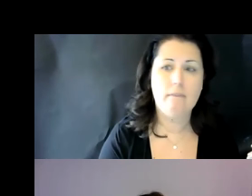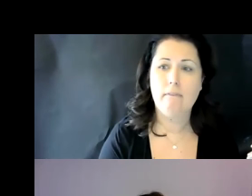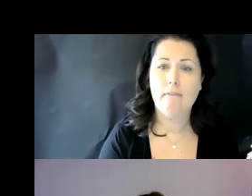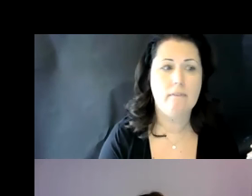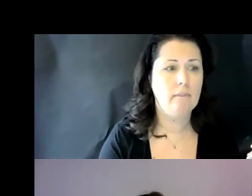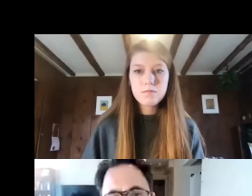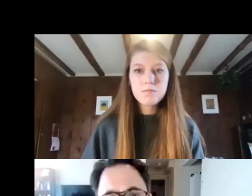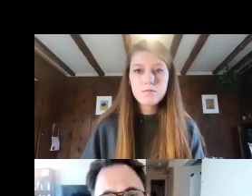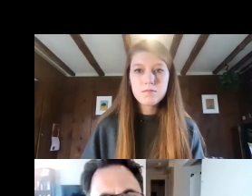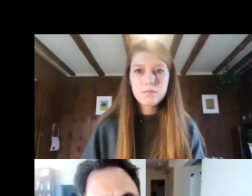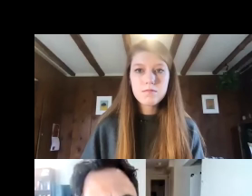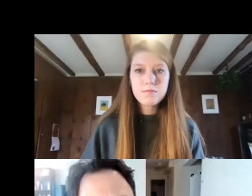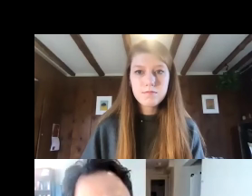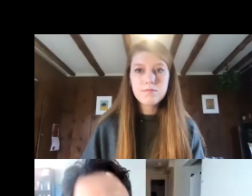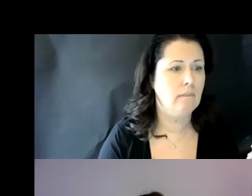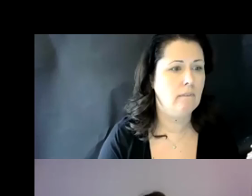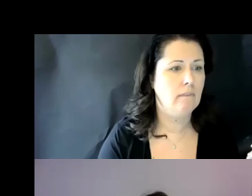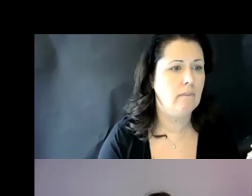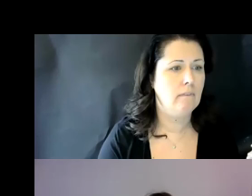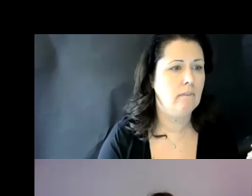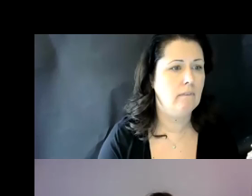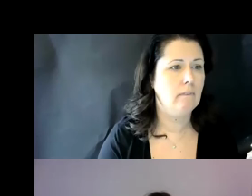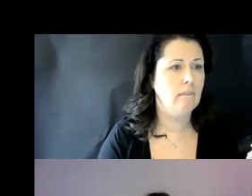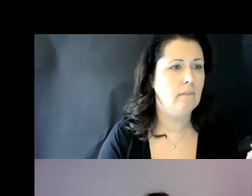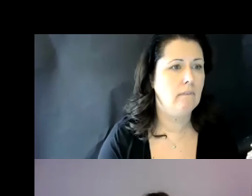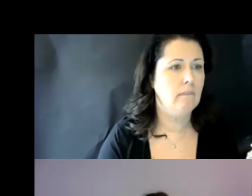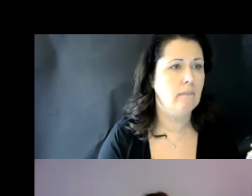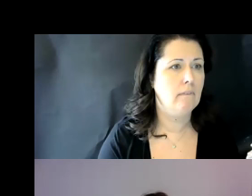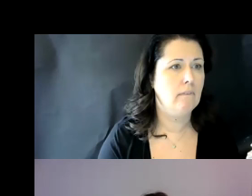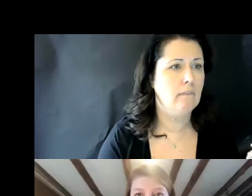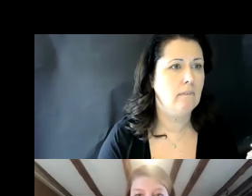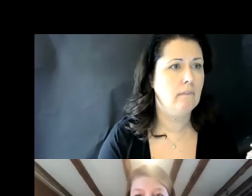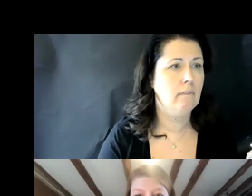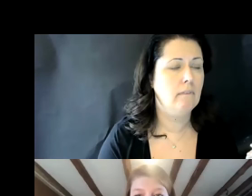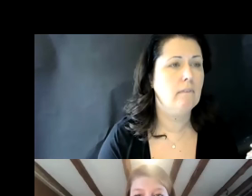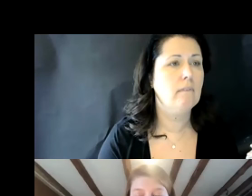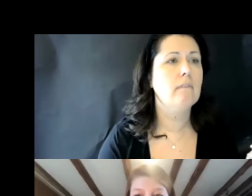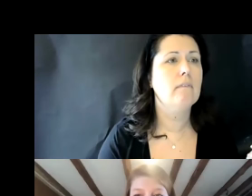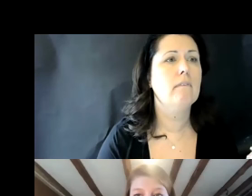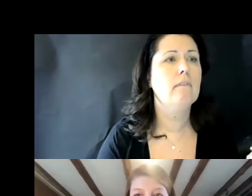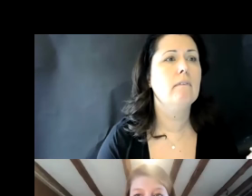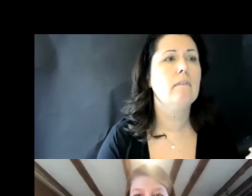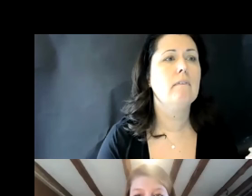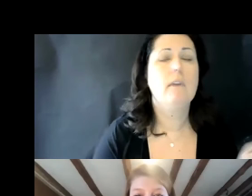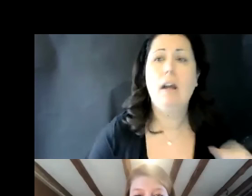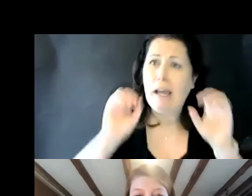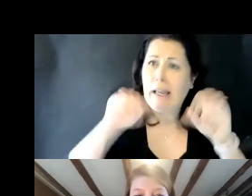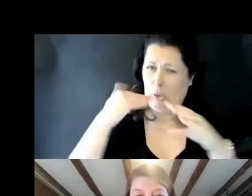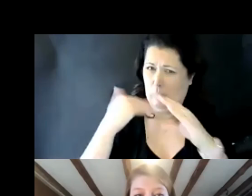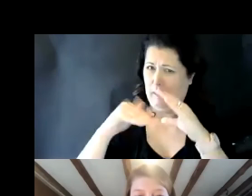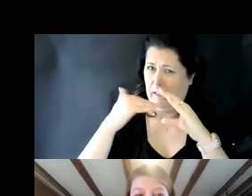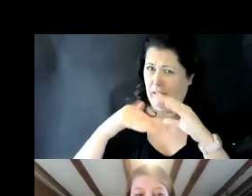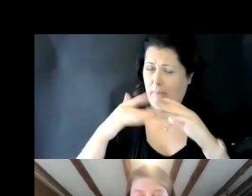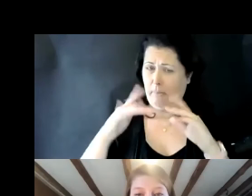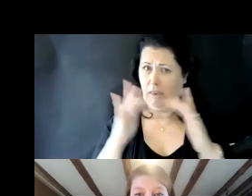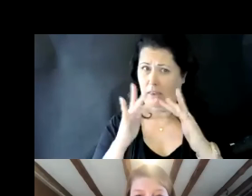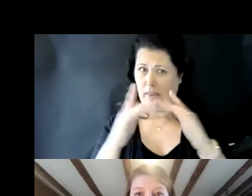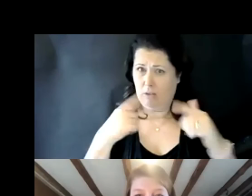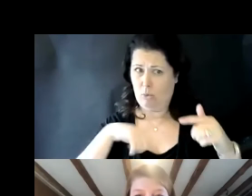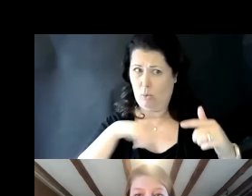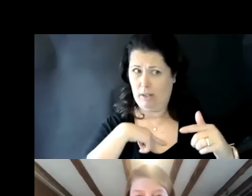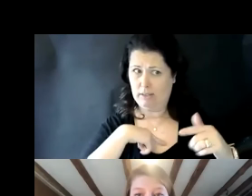can go through the sections in an online format. Can you also email these links to us so that we can